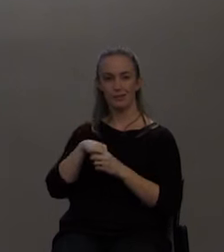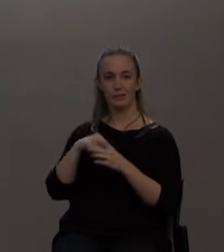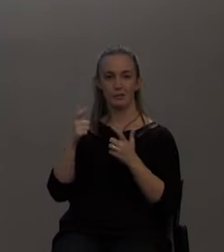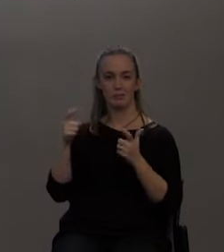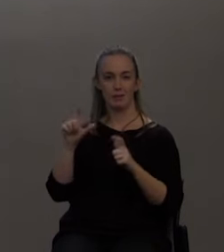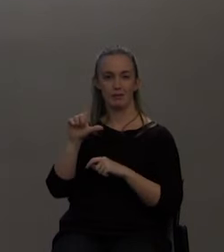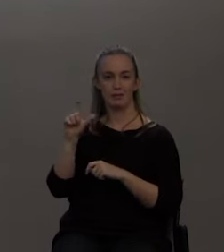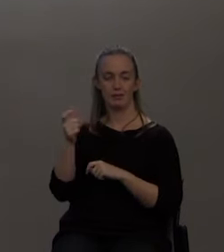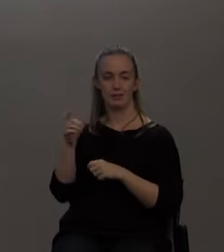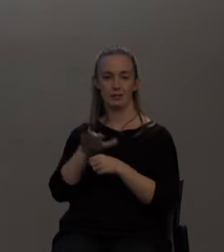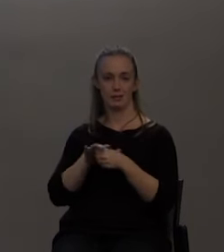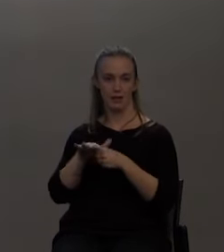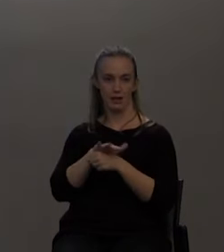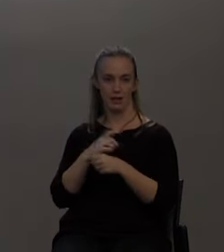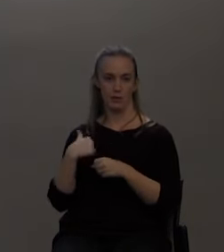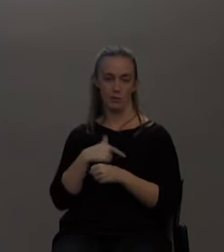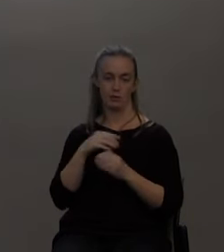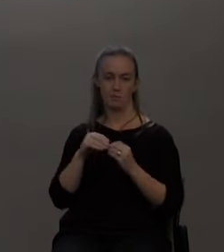area.